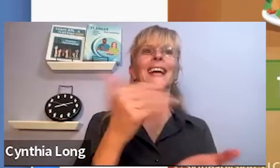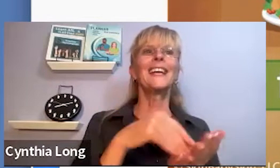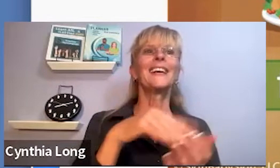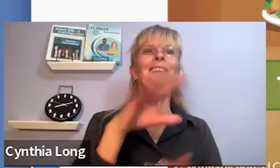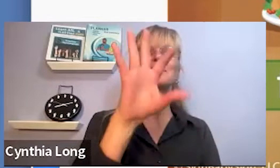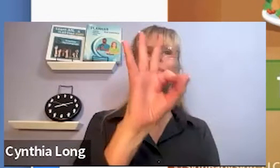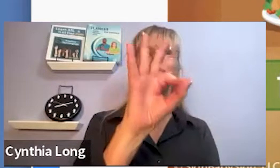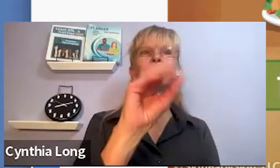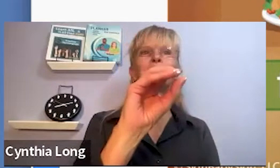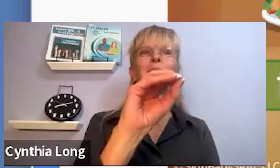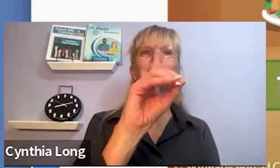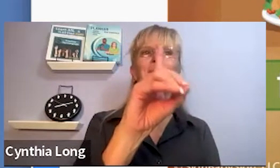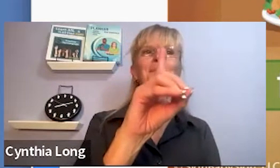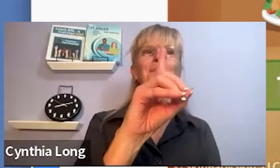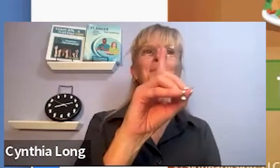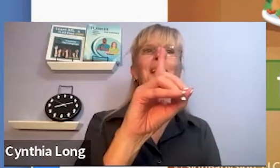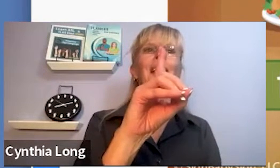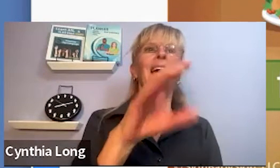Okay, again.